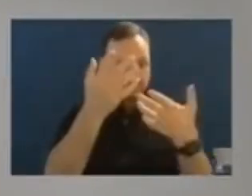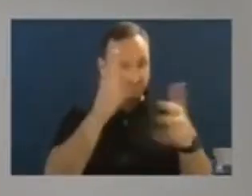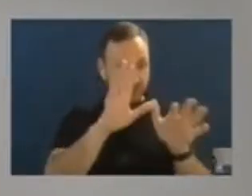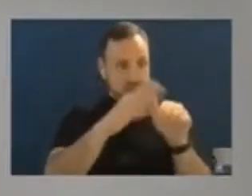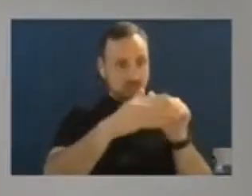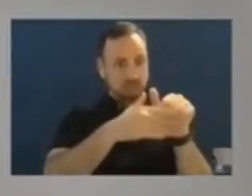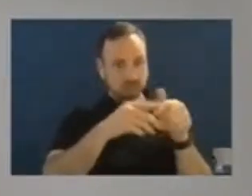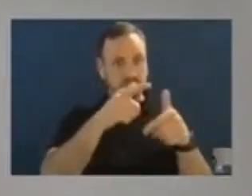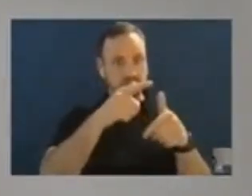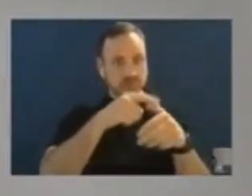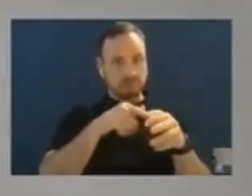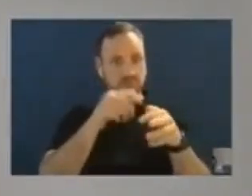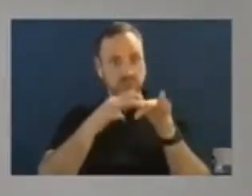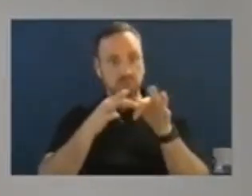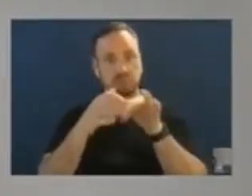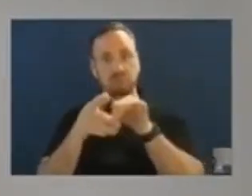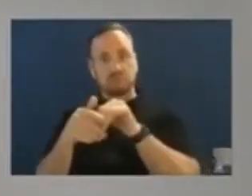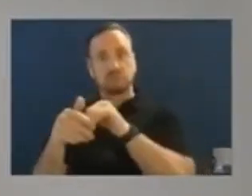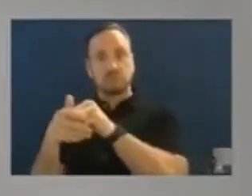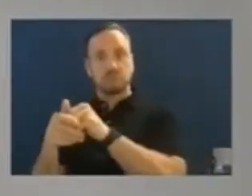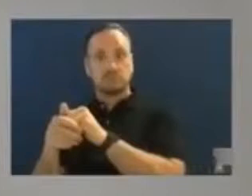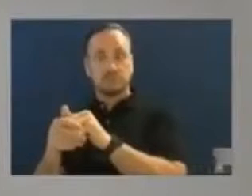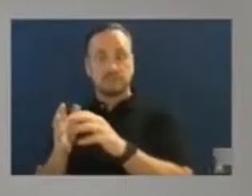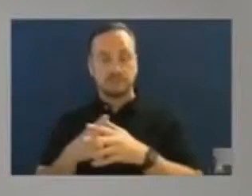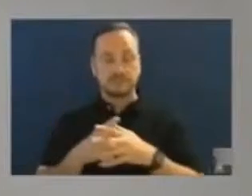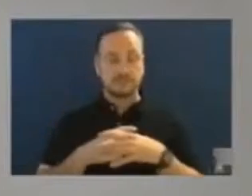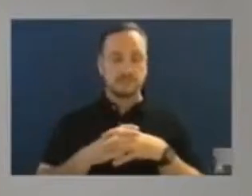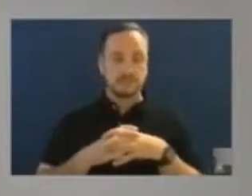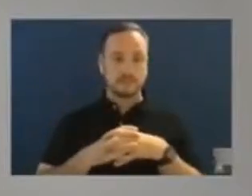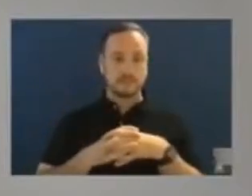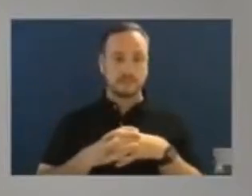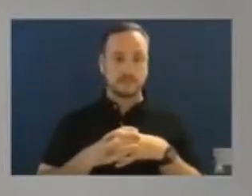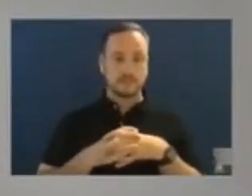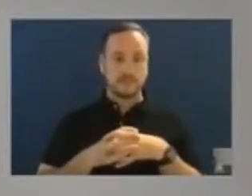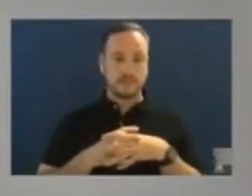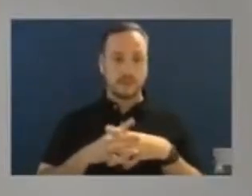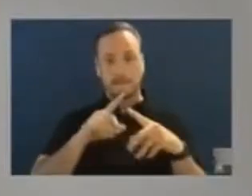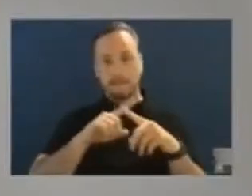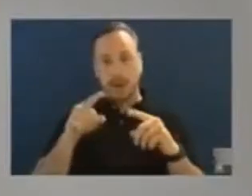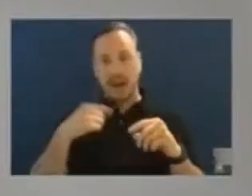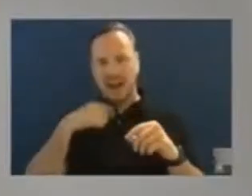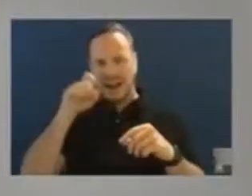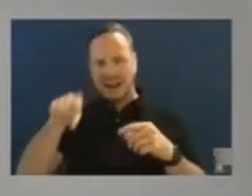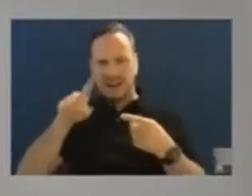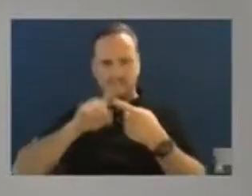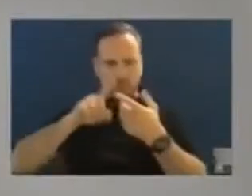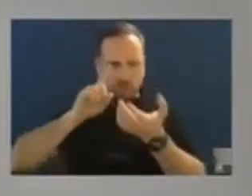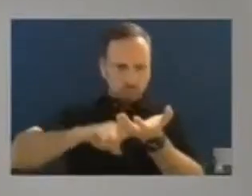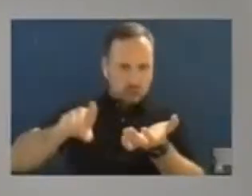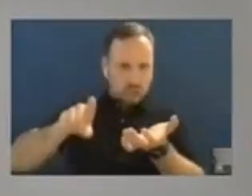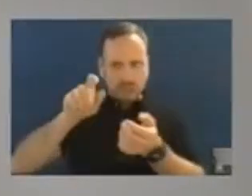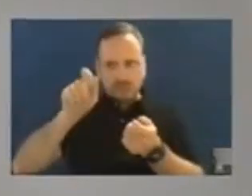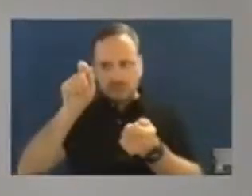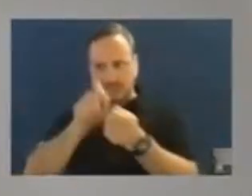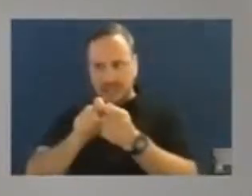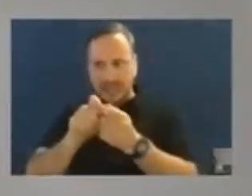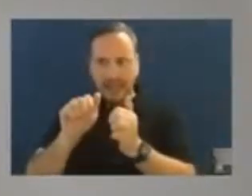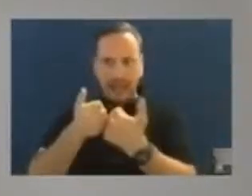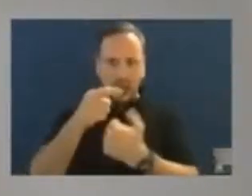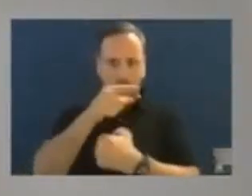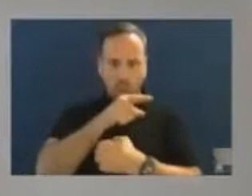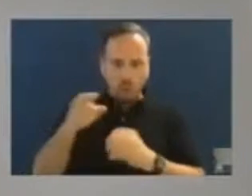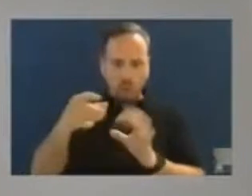Exactly where we are, I'd have to check into that, or we'd have to check into that to find out specifically how they relate to the 39 schools.